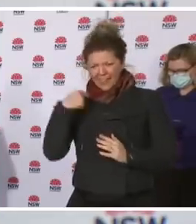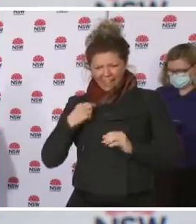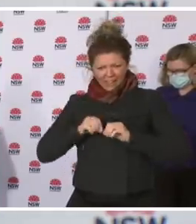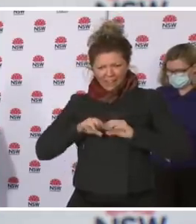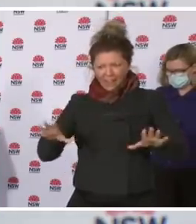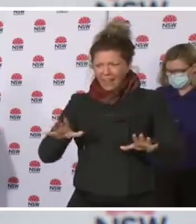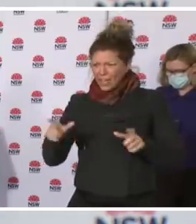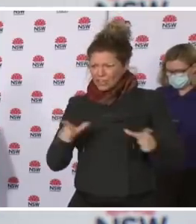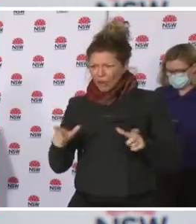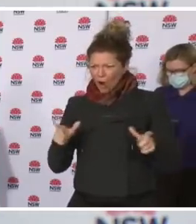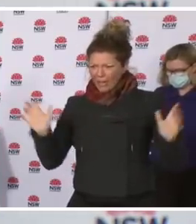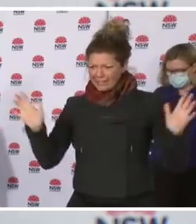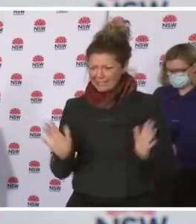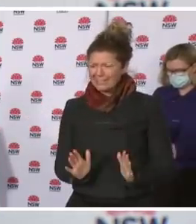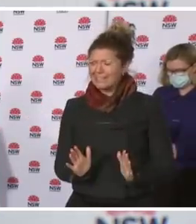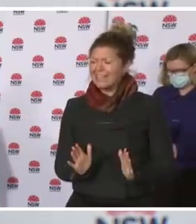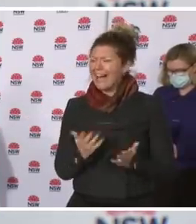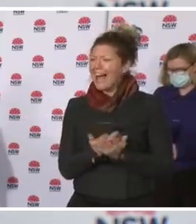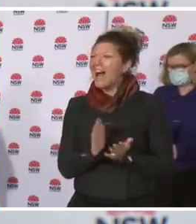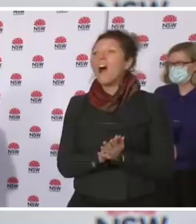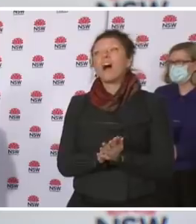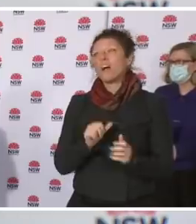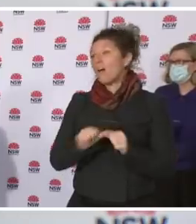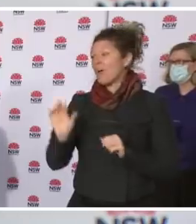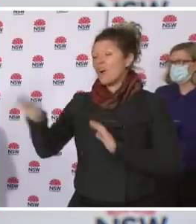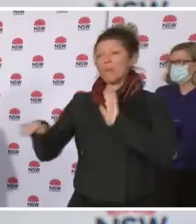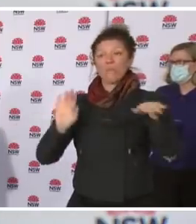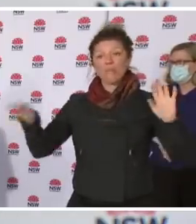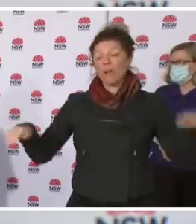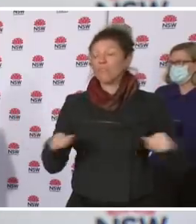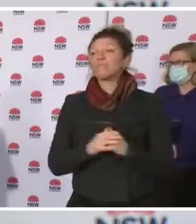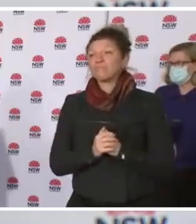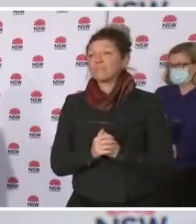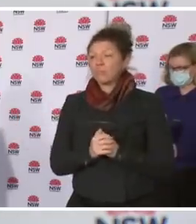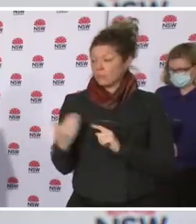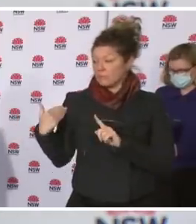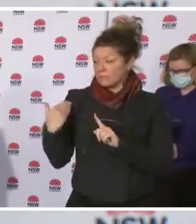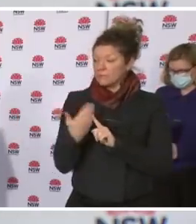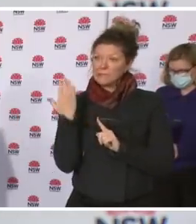harsher, even though we've been in hard lockdown, we won't see the effect of the harsher restrictions for another